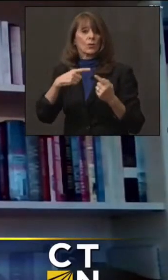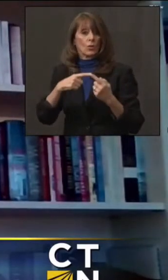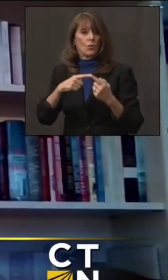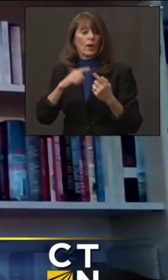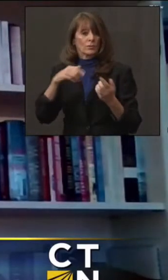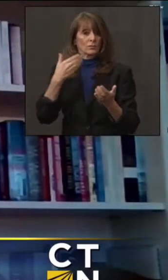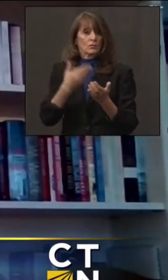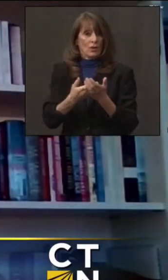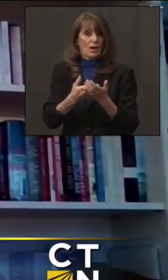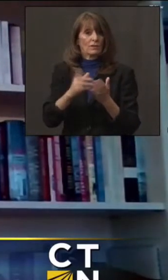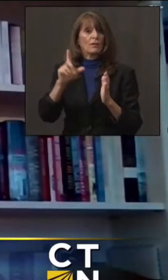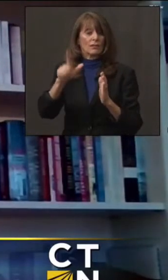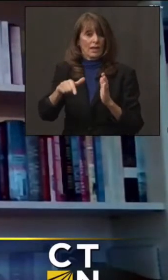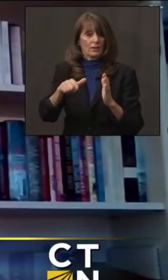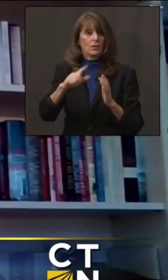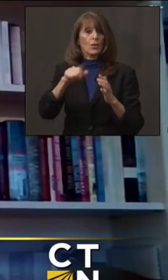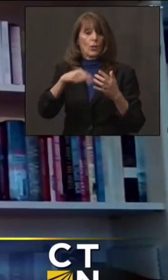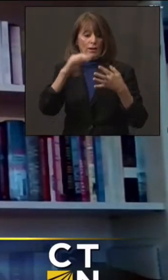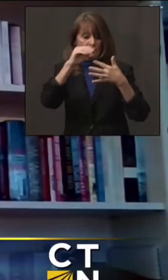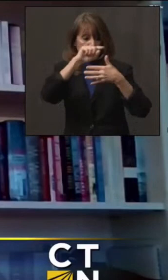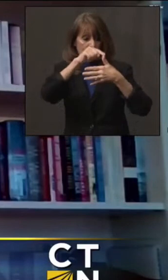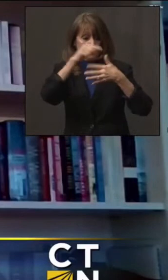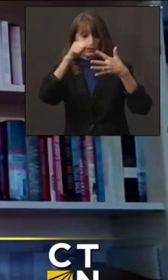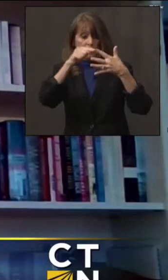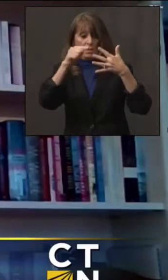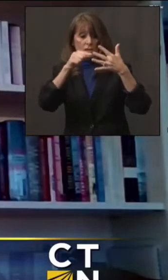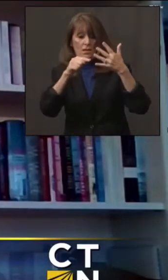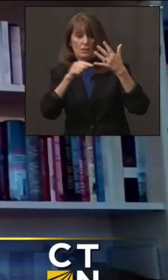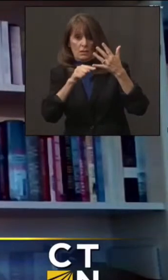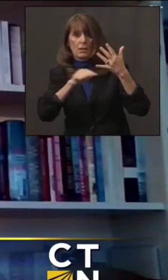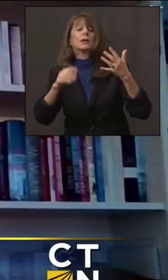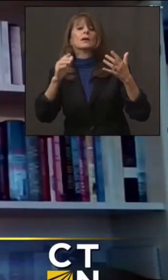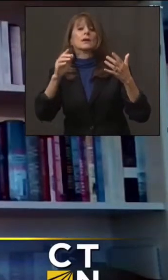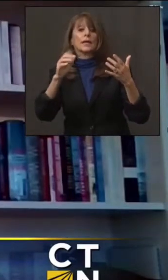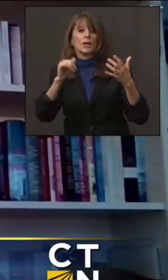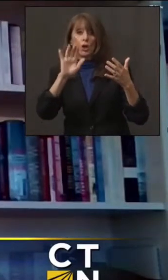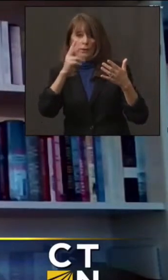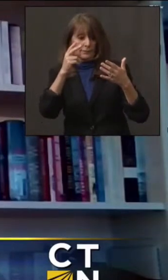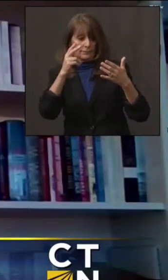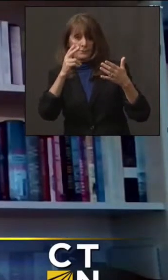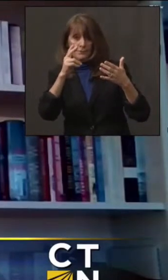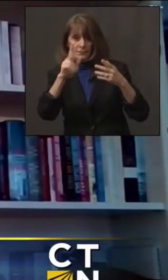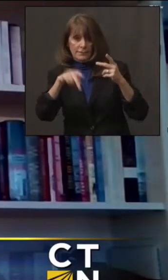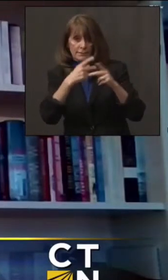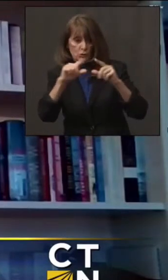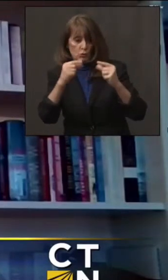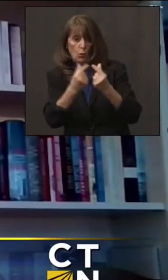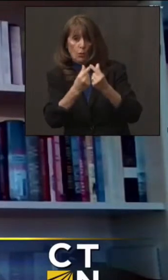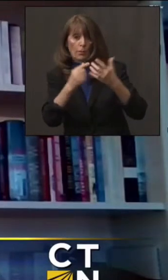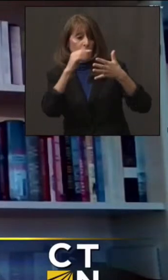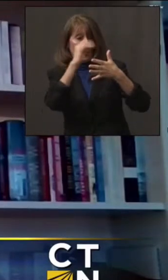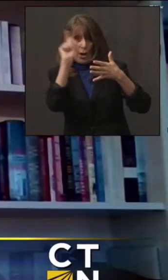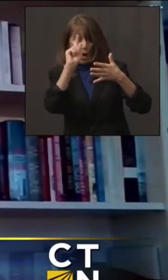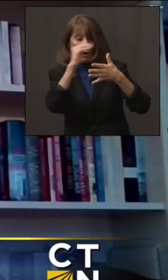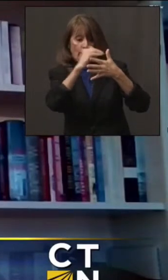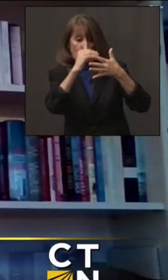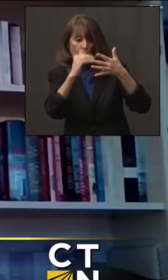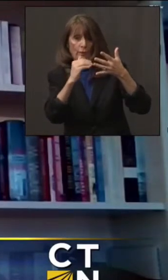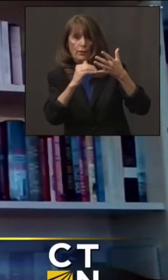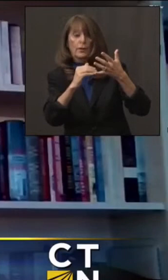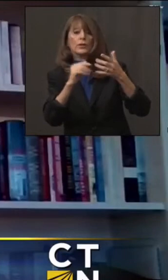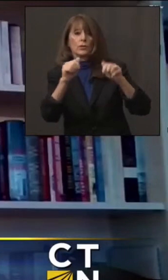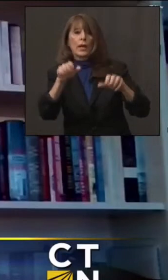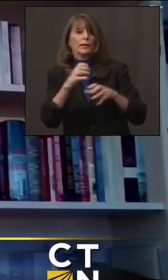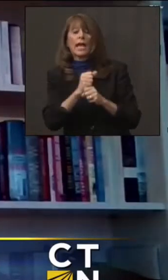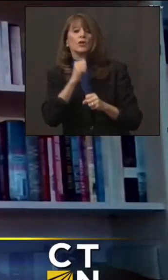is, when their time is up on the schedule for their particular population group. The other thing